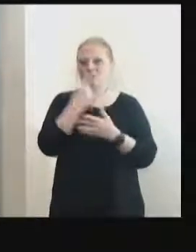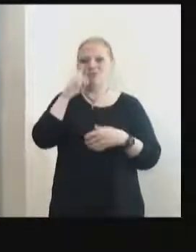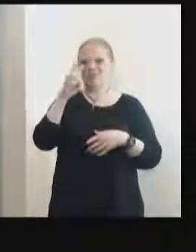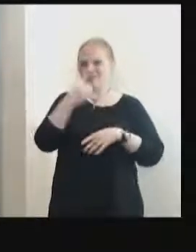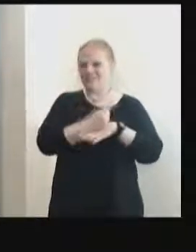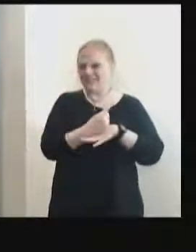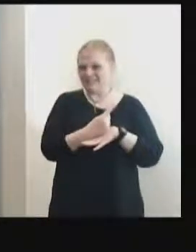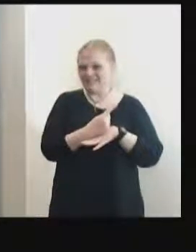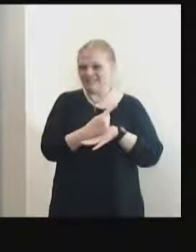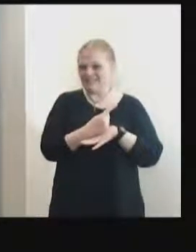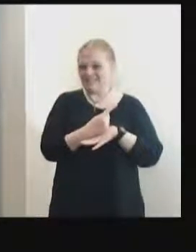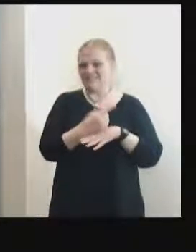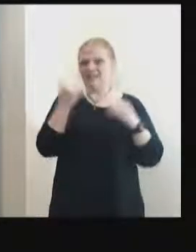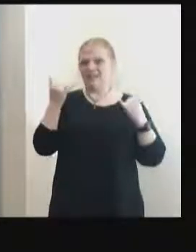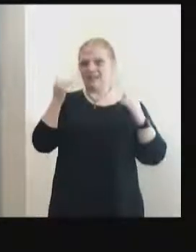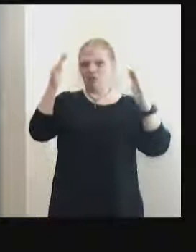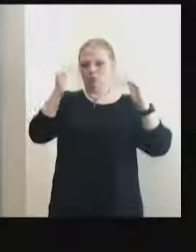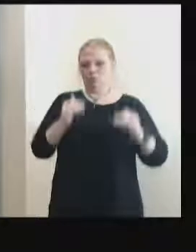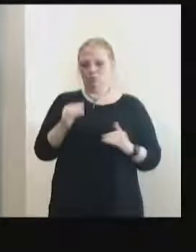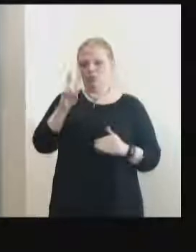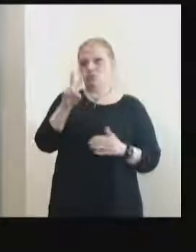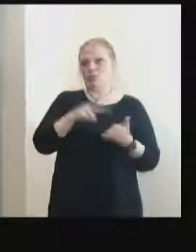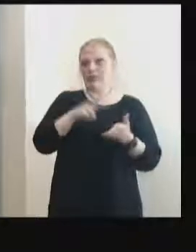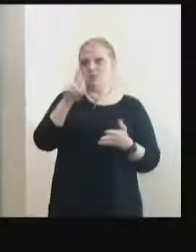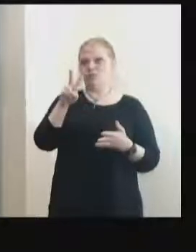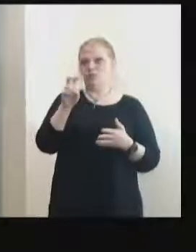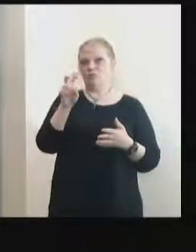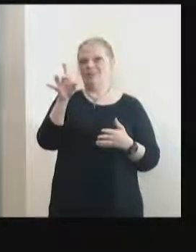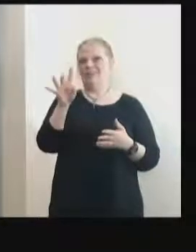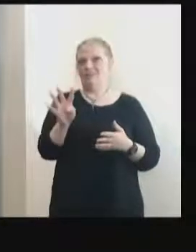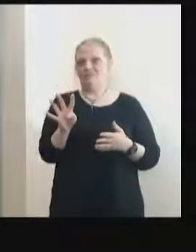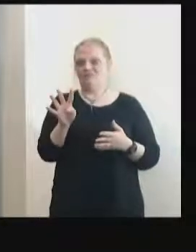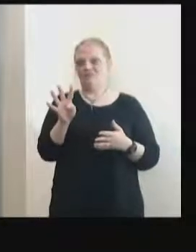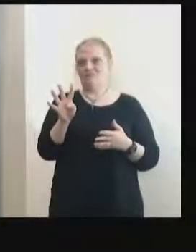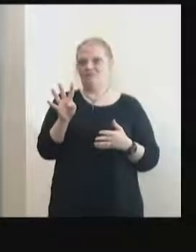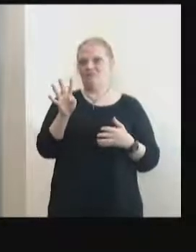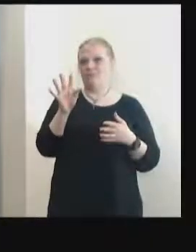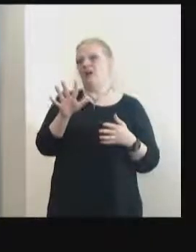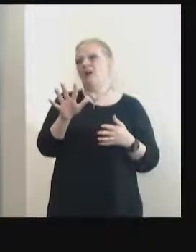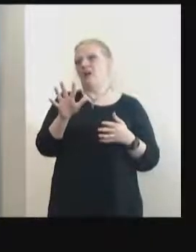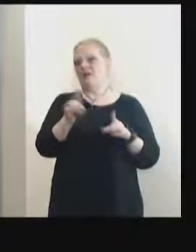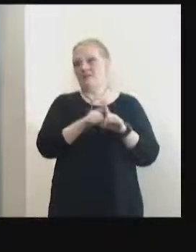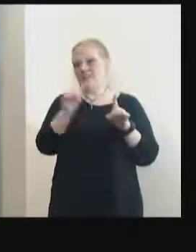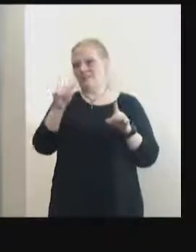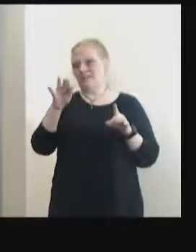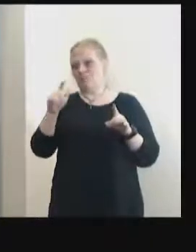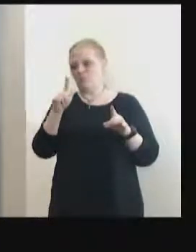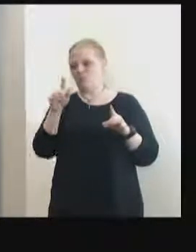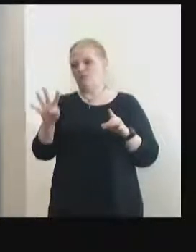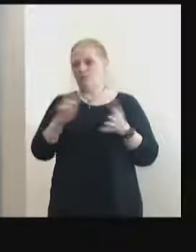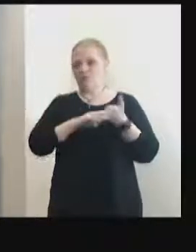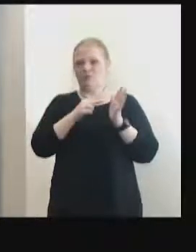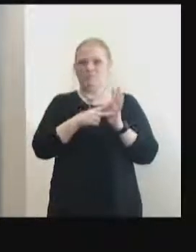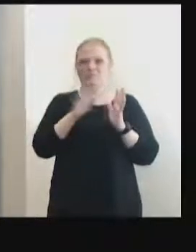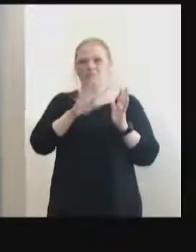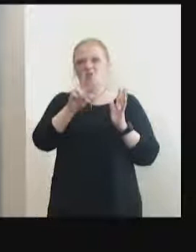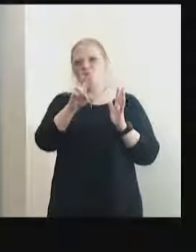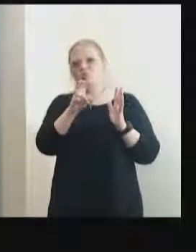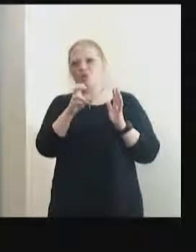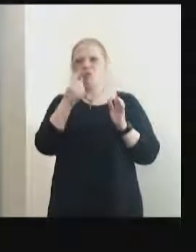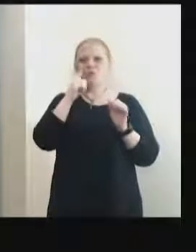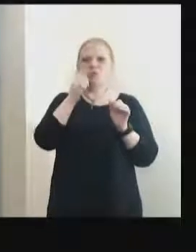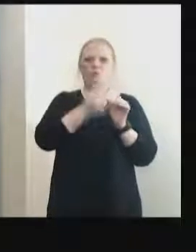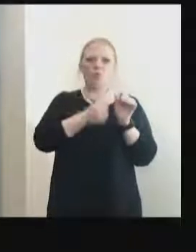period. We're now down to 2,285 as of the 24th. It's about 250 cases per